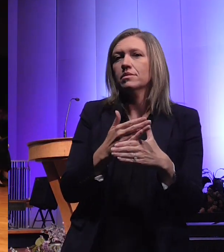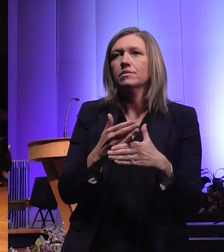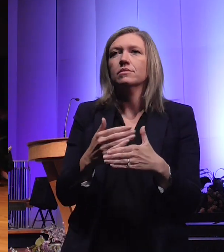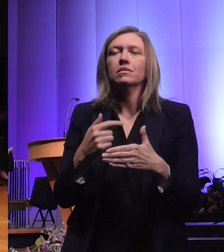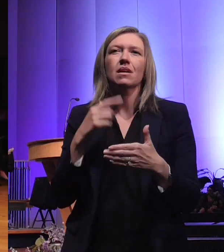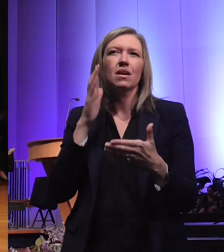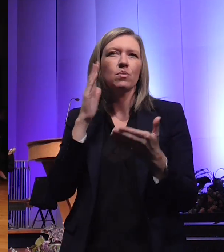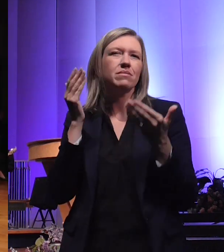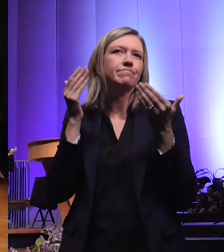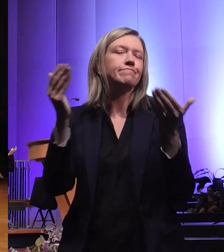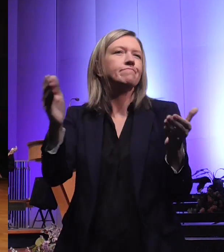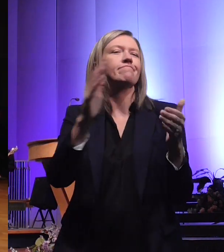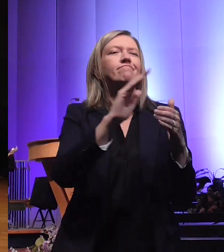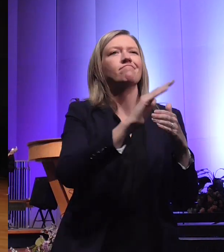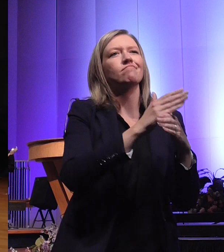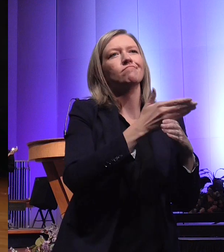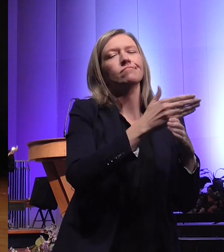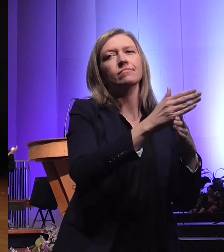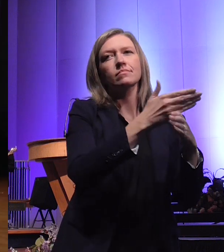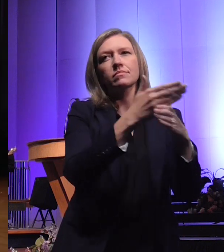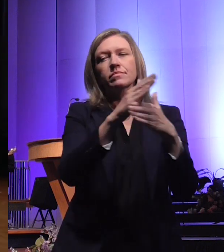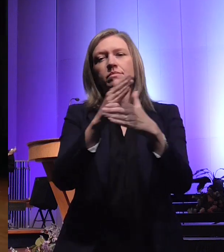share, I will